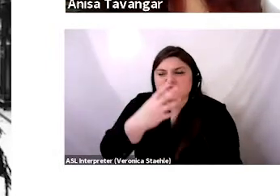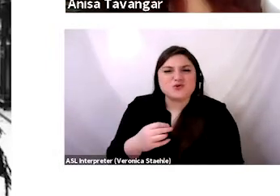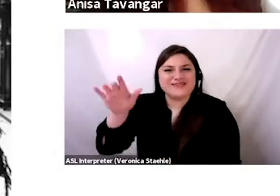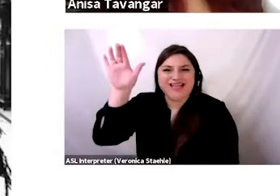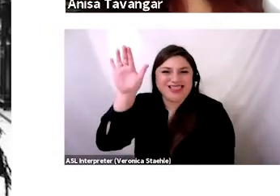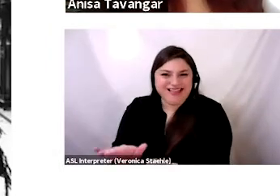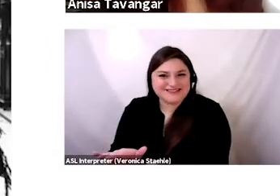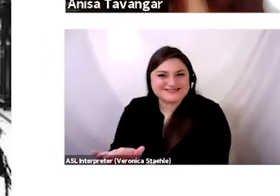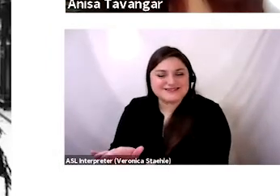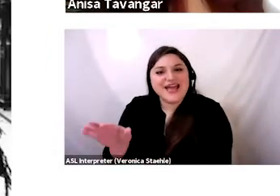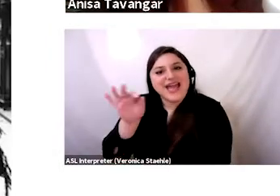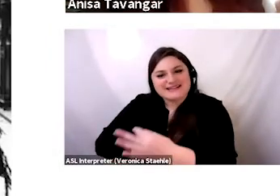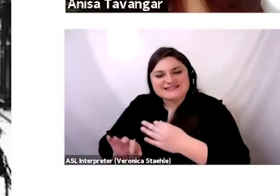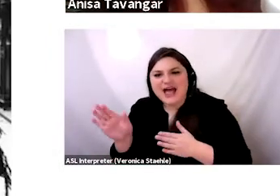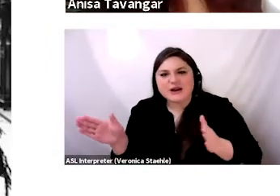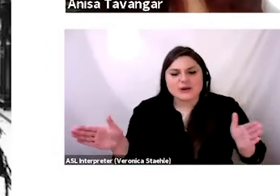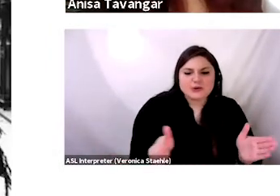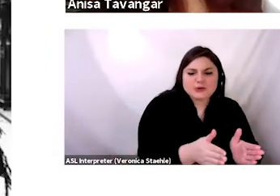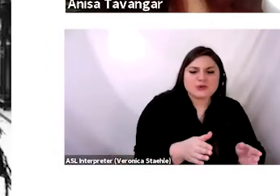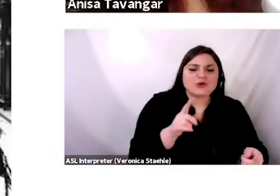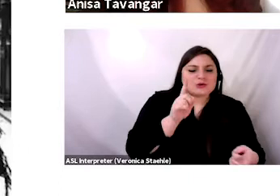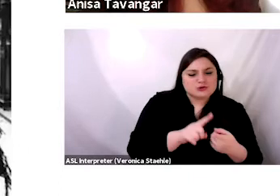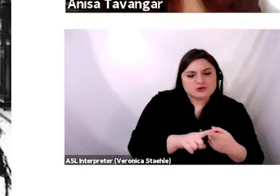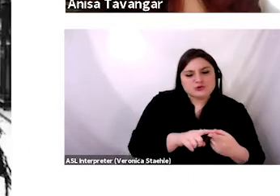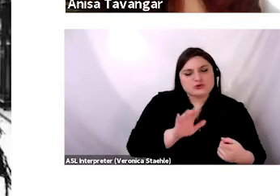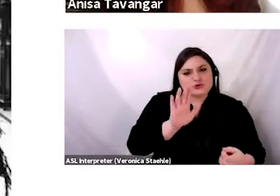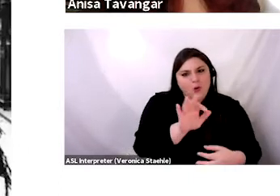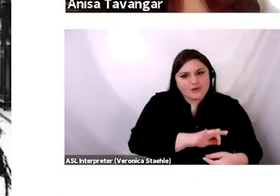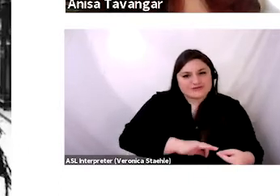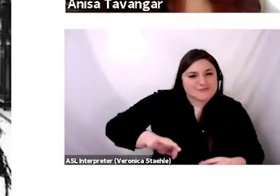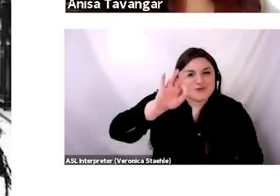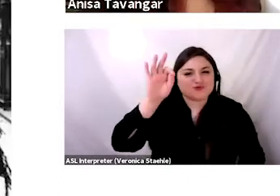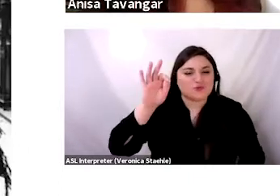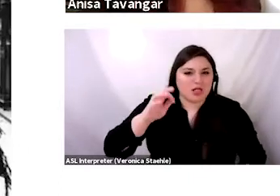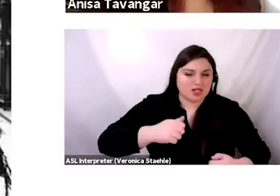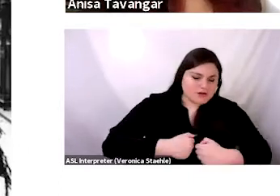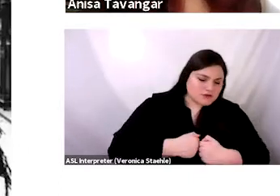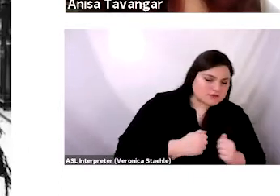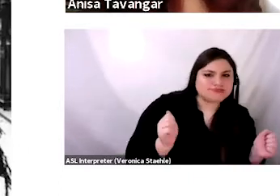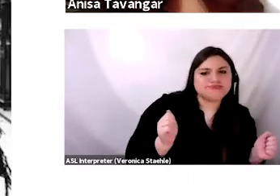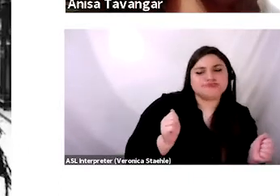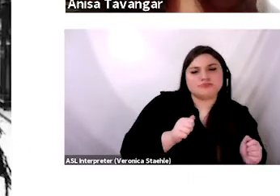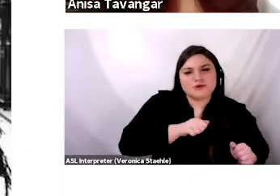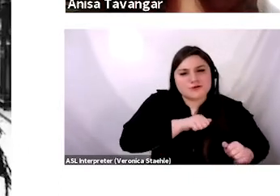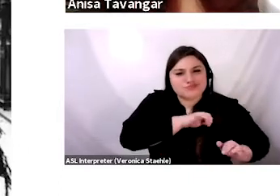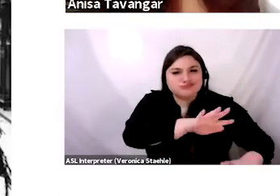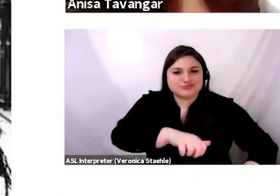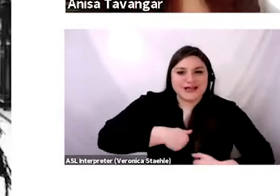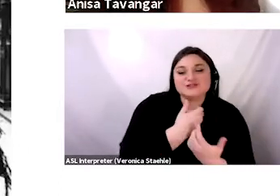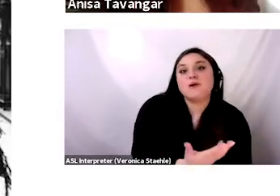it's not a privilege, it's not an indulgence, you shouldn't feel bad about it. But that it is a spiritual